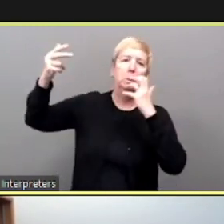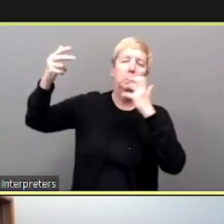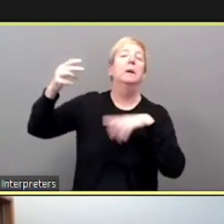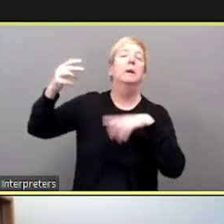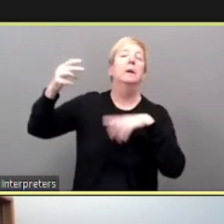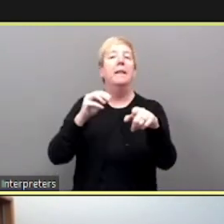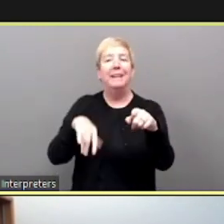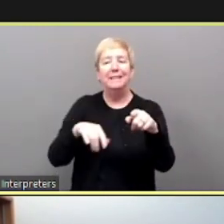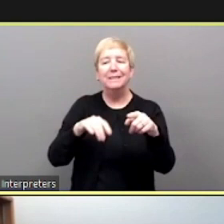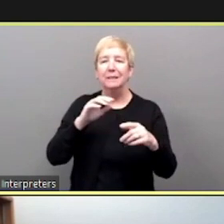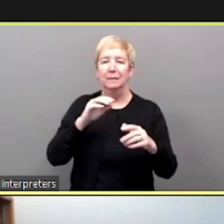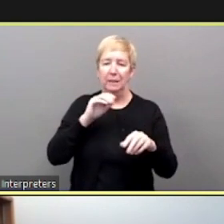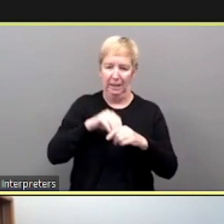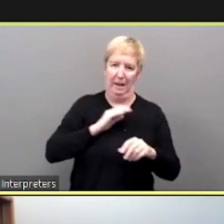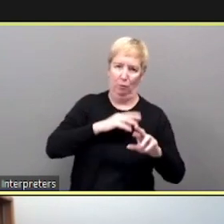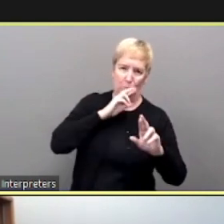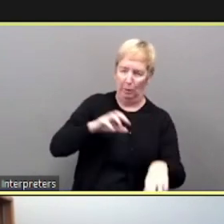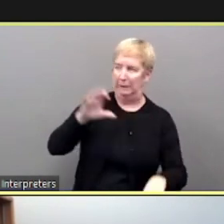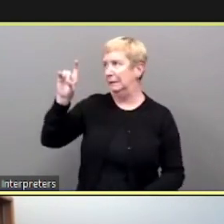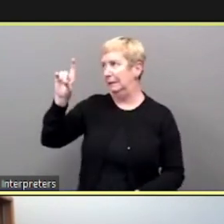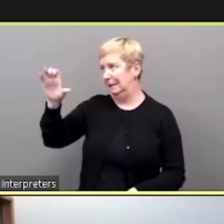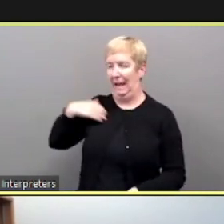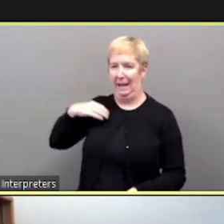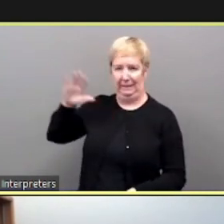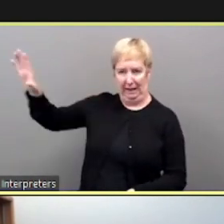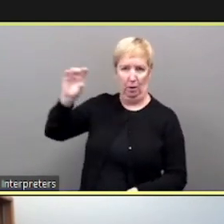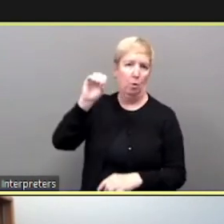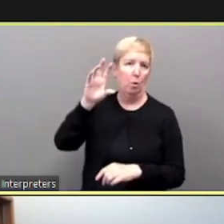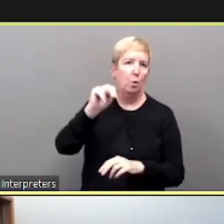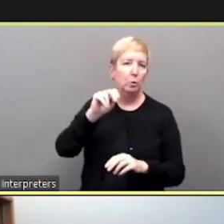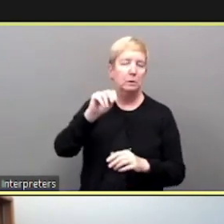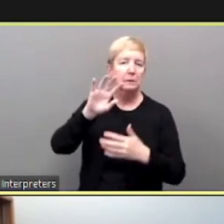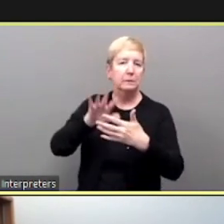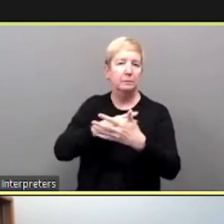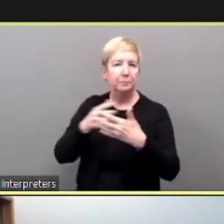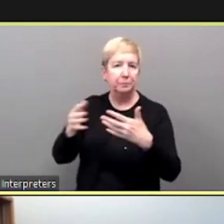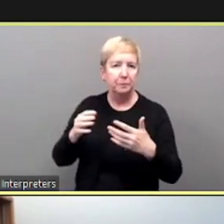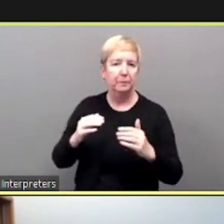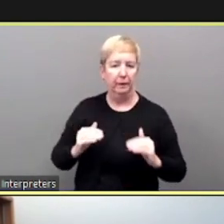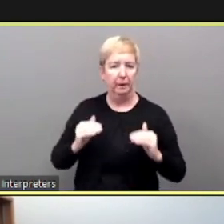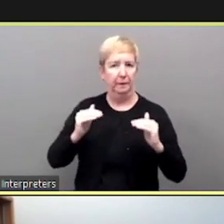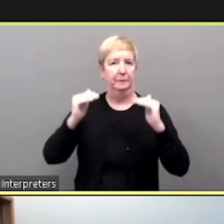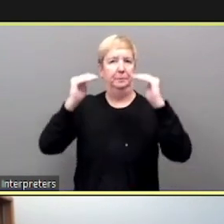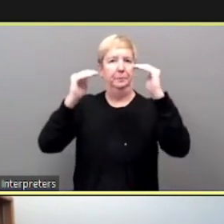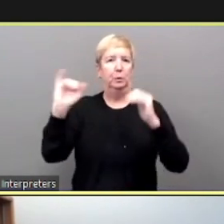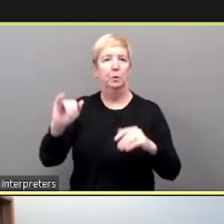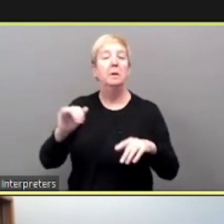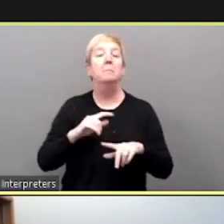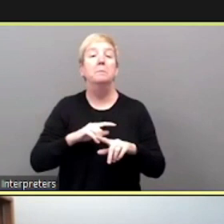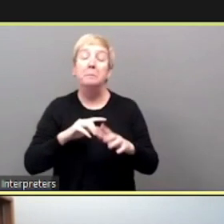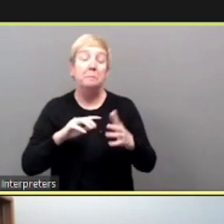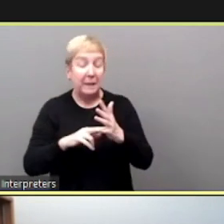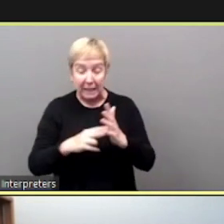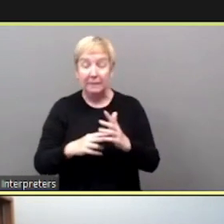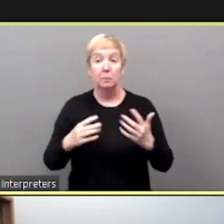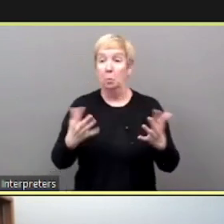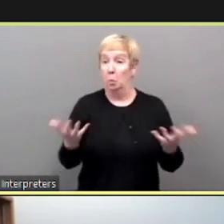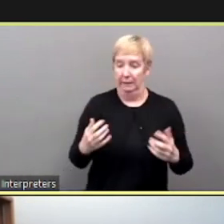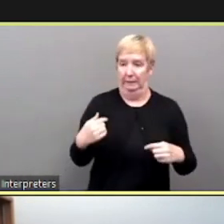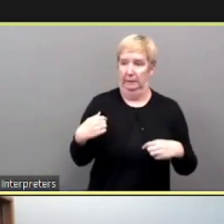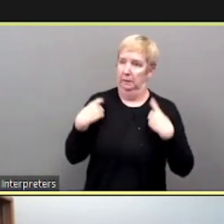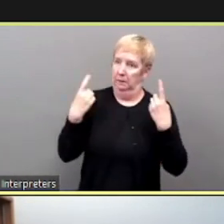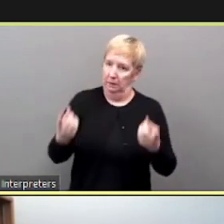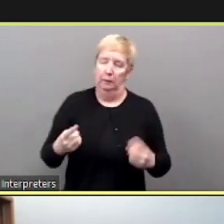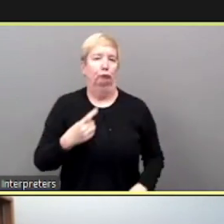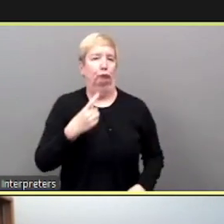also CDC has their own scale on the website. But what you can see here is we've been in a sea of red. So basically all